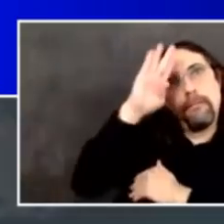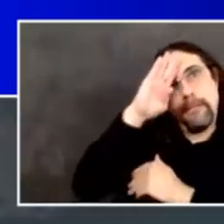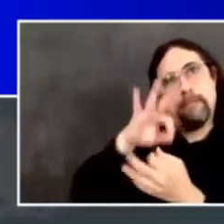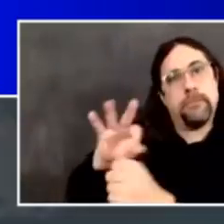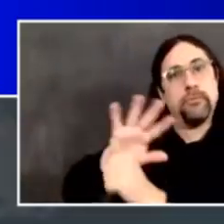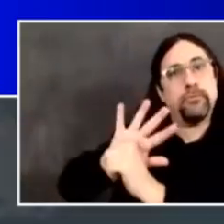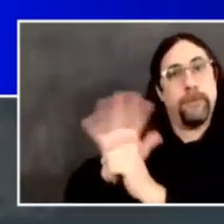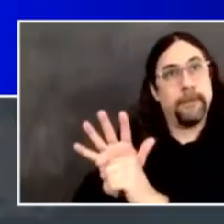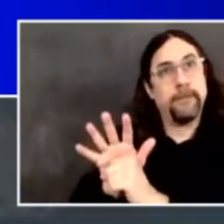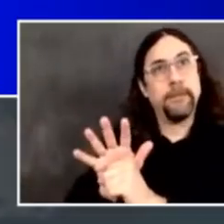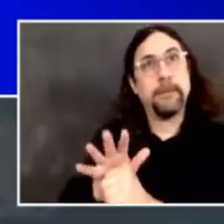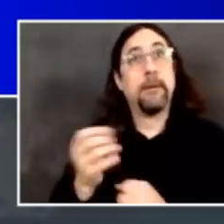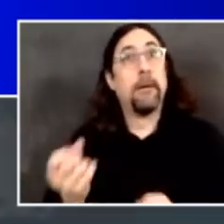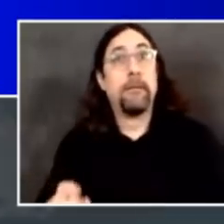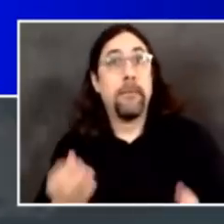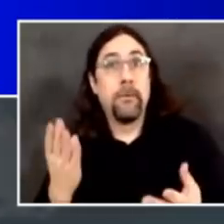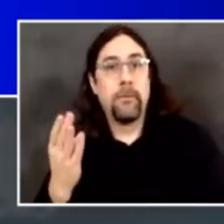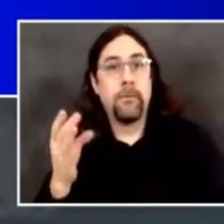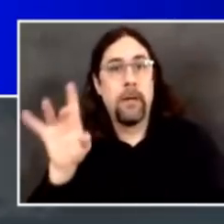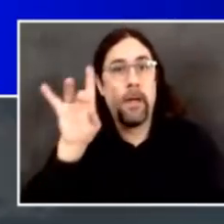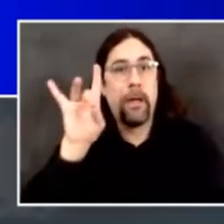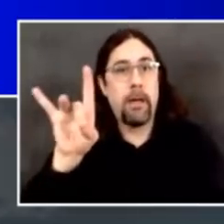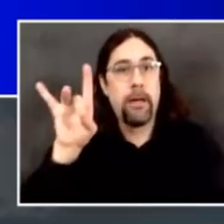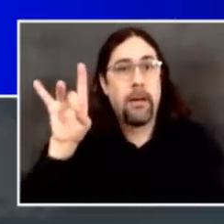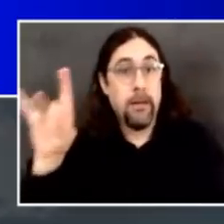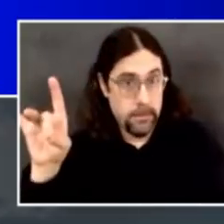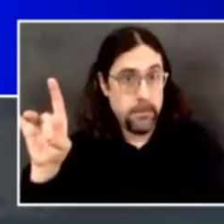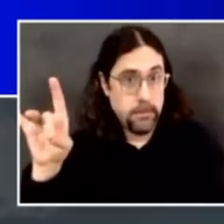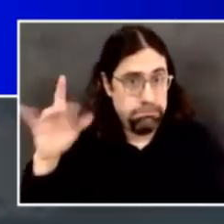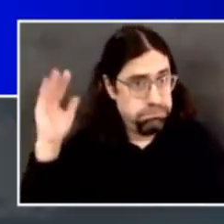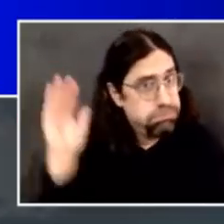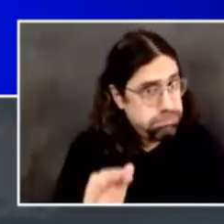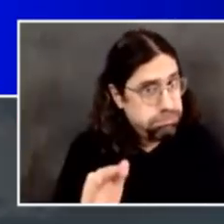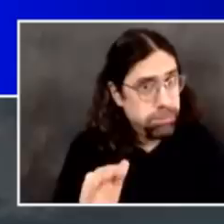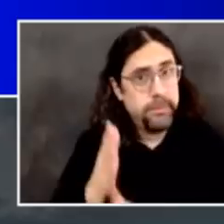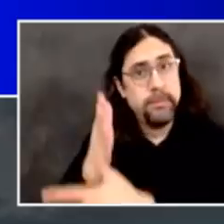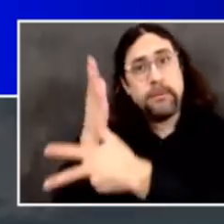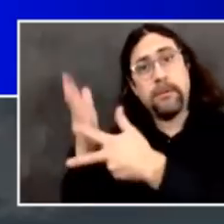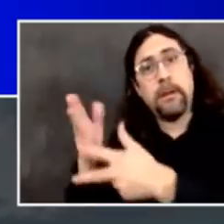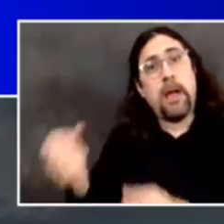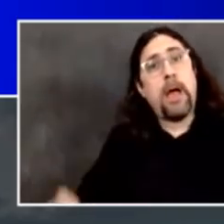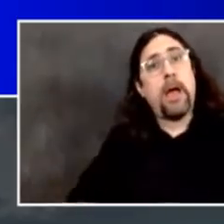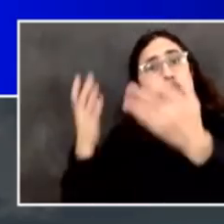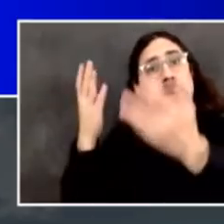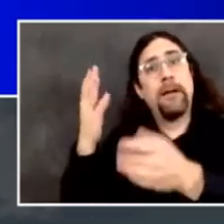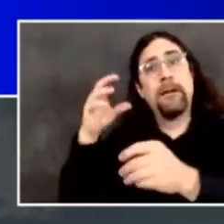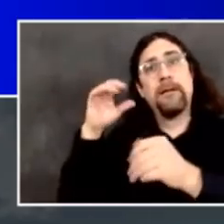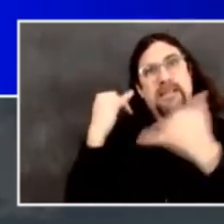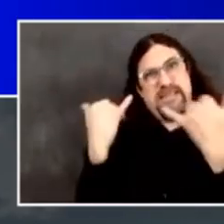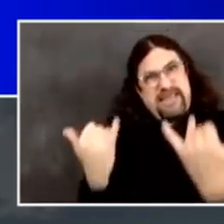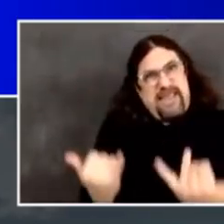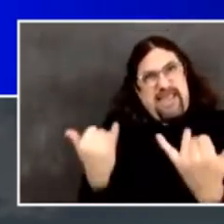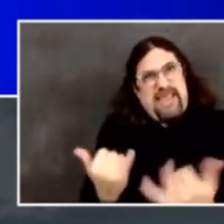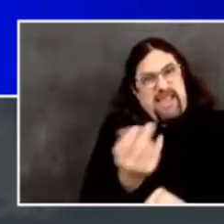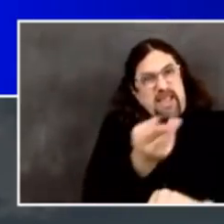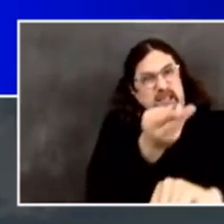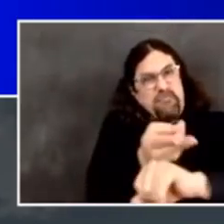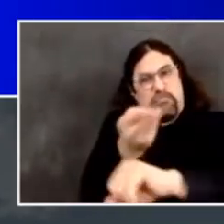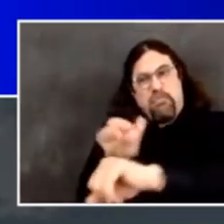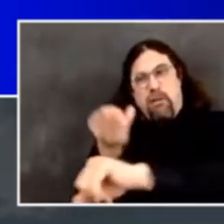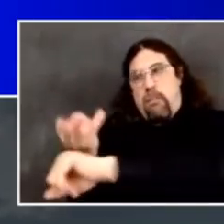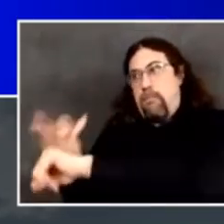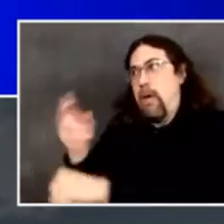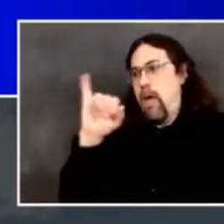public hospitals for suspected COVID down 645 to 632. Percent of people tested who are positive